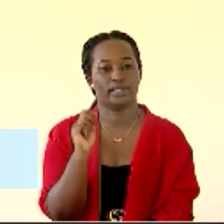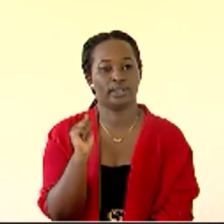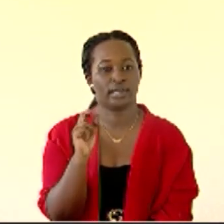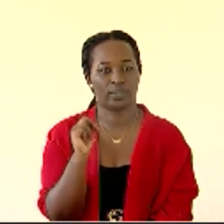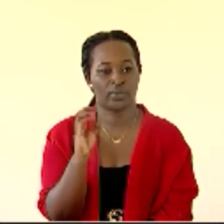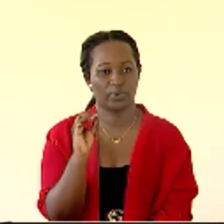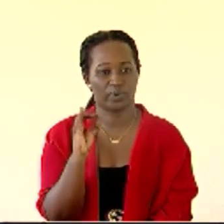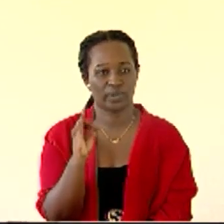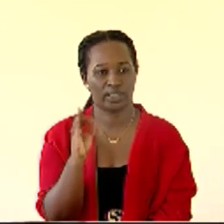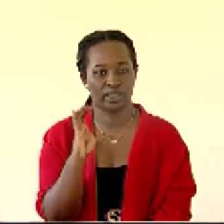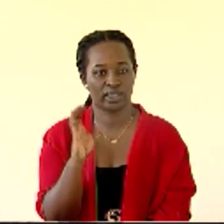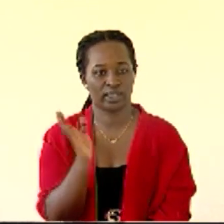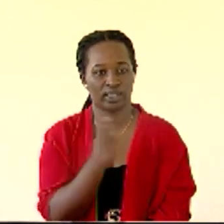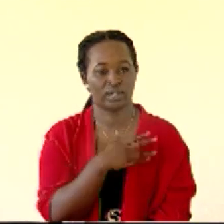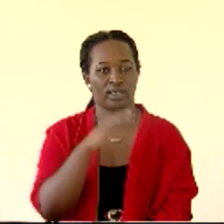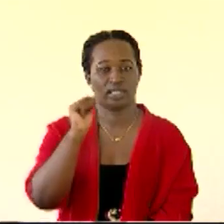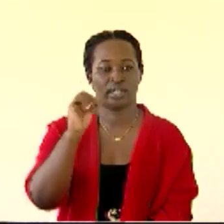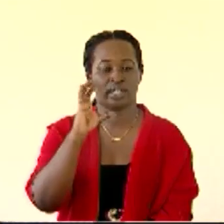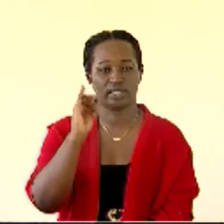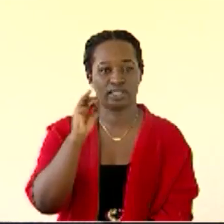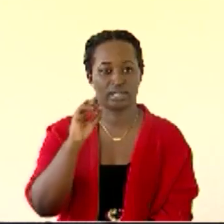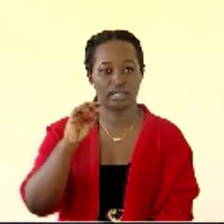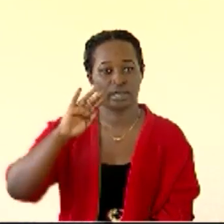acid, and this one will be